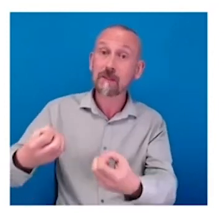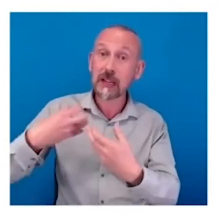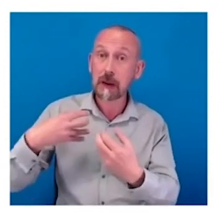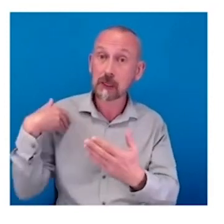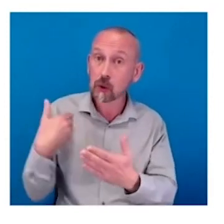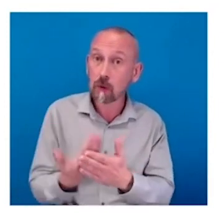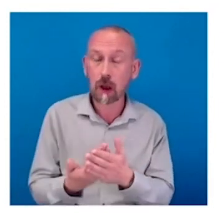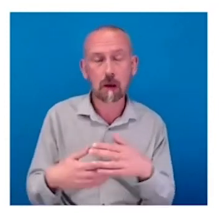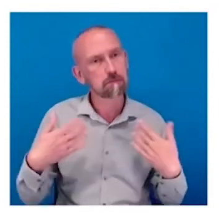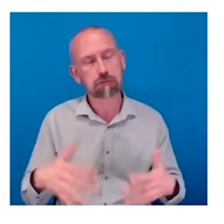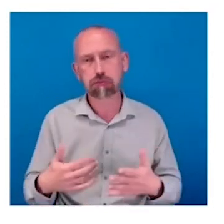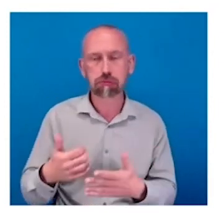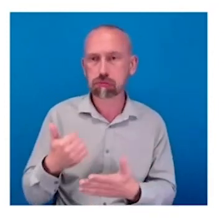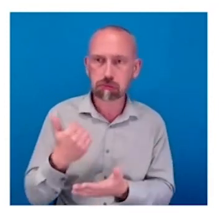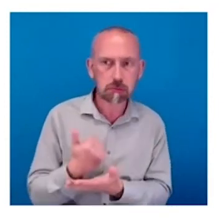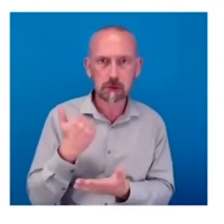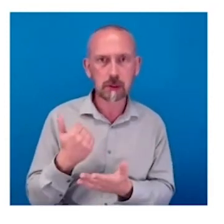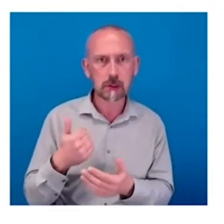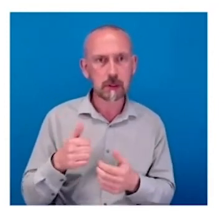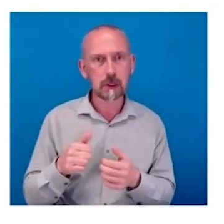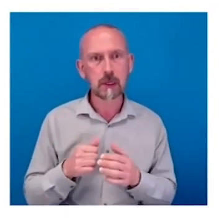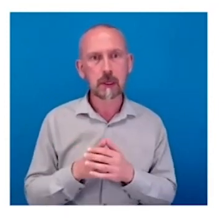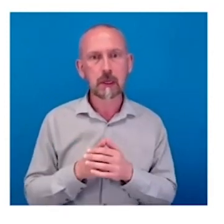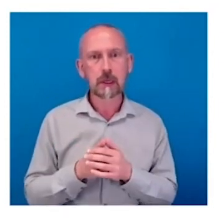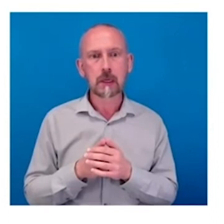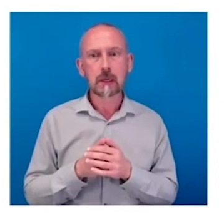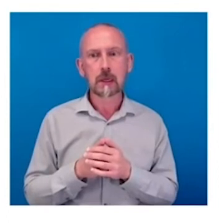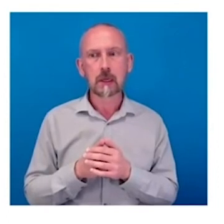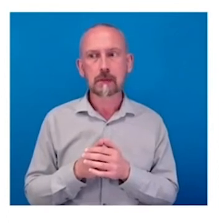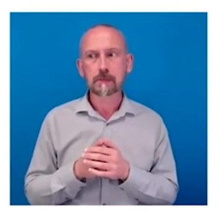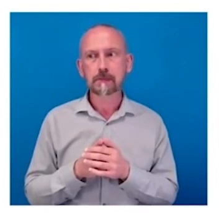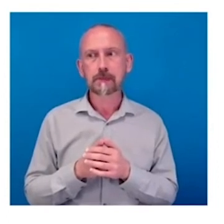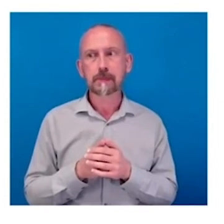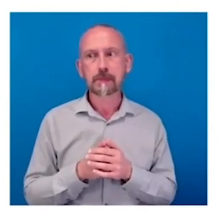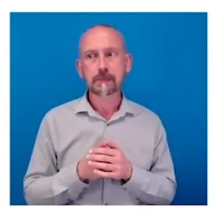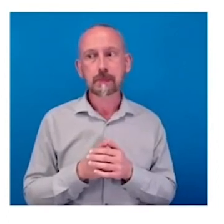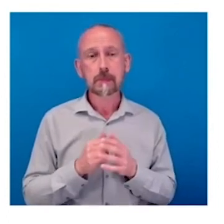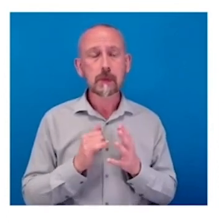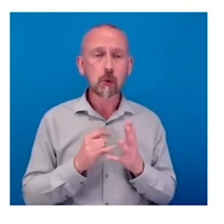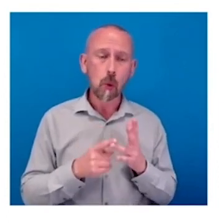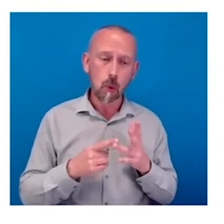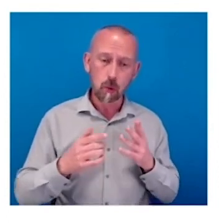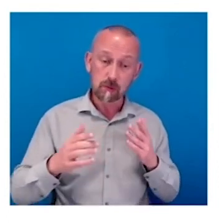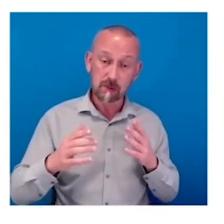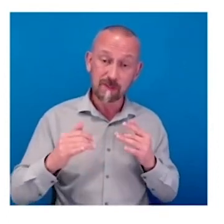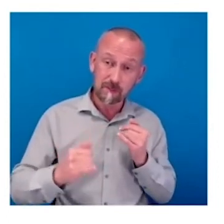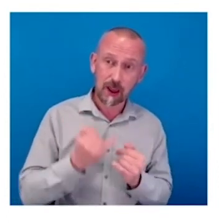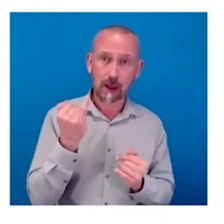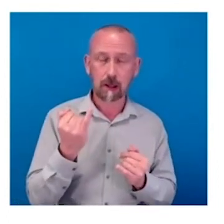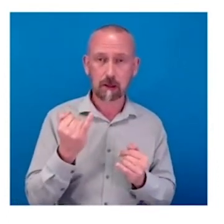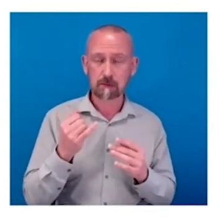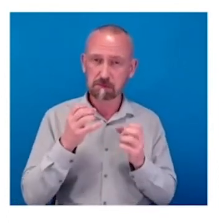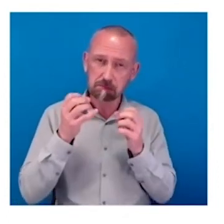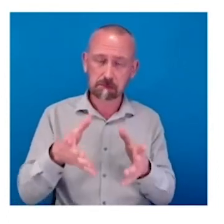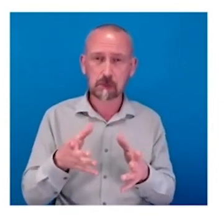absolutely amazing. Now, in closing, the ultimate sort of ambition that we have for Soundscape is the